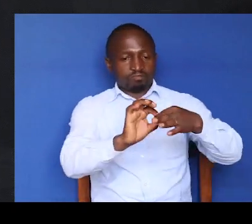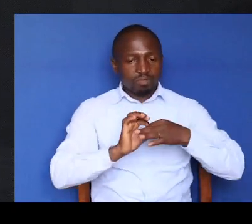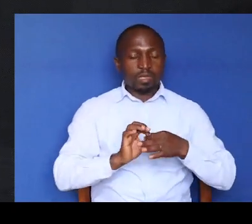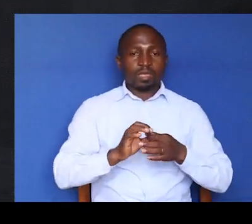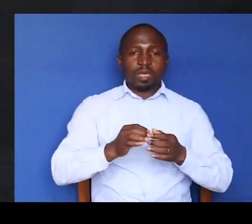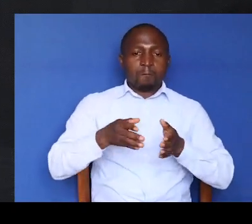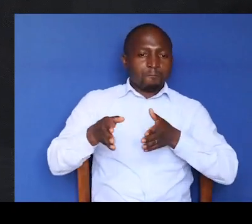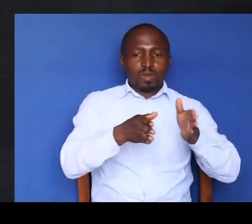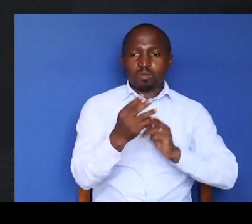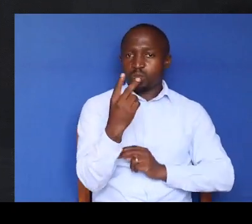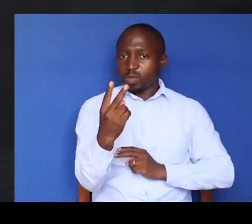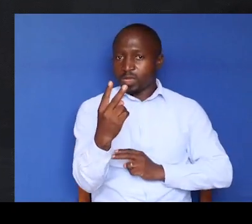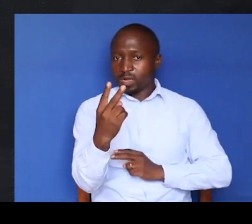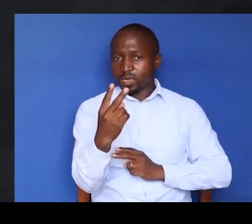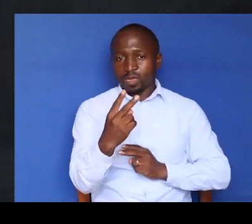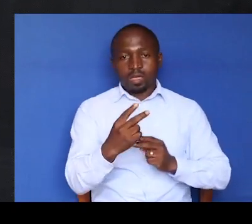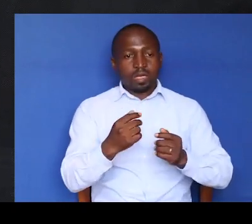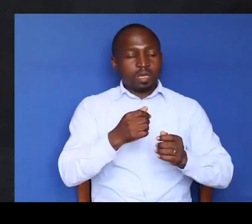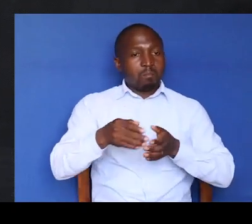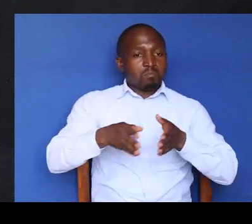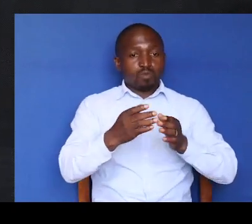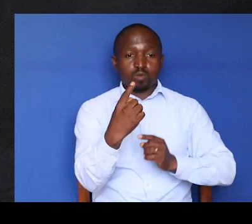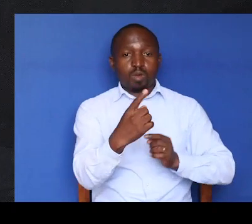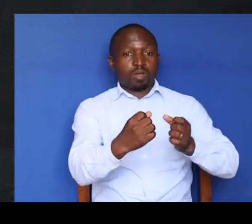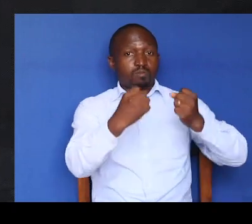river, which we used to call it as a pirate river,